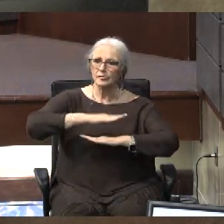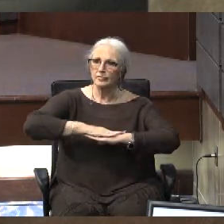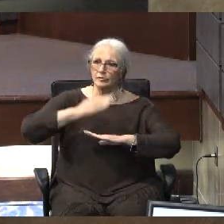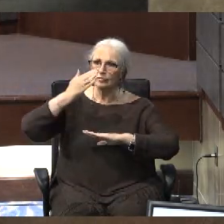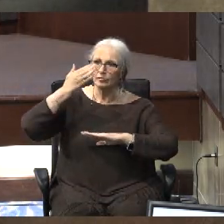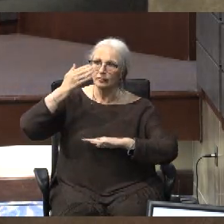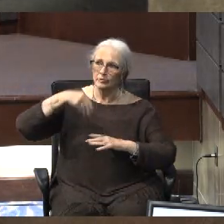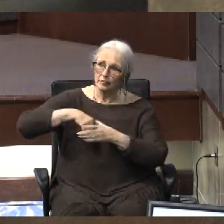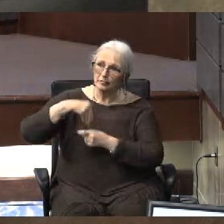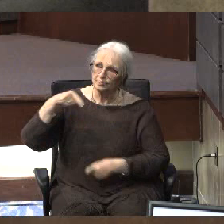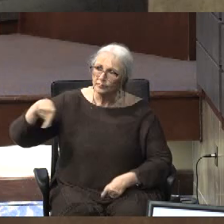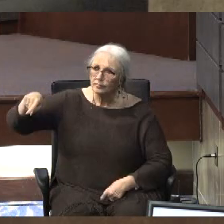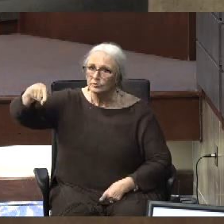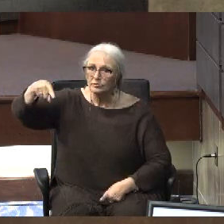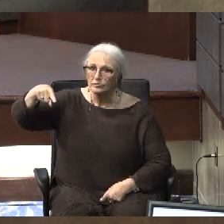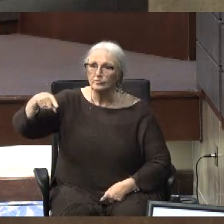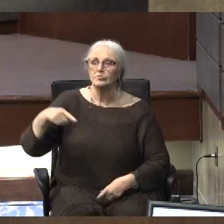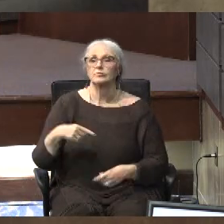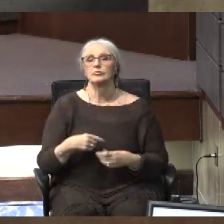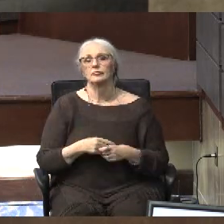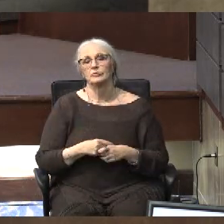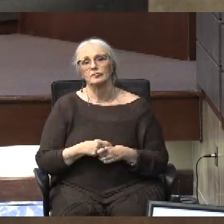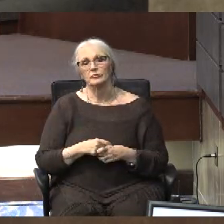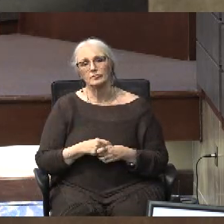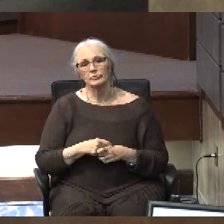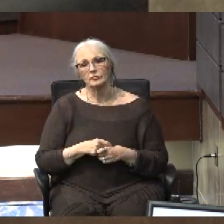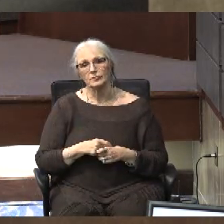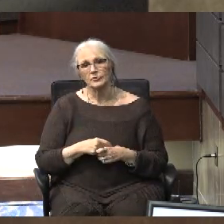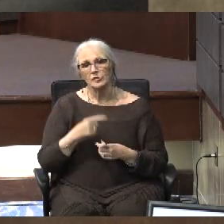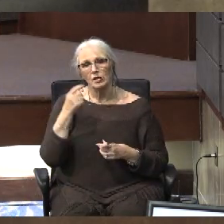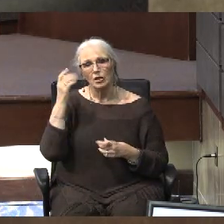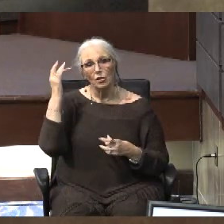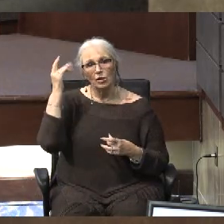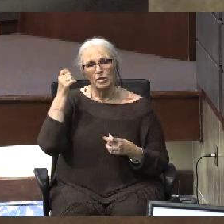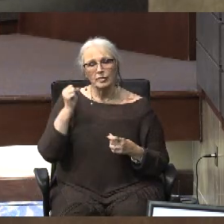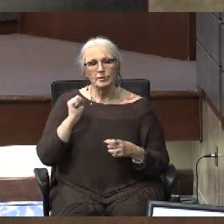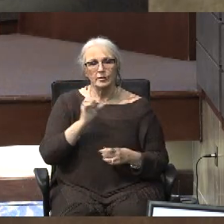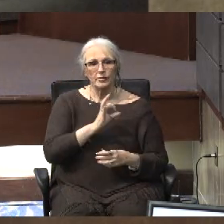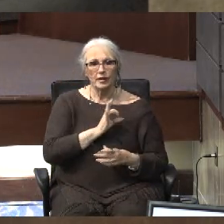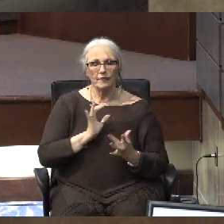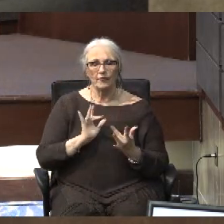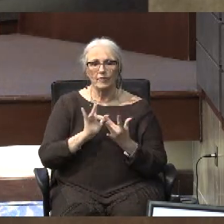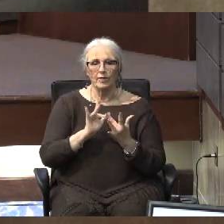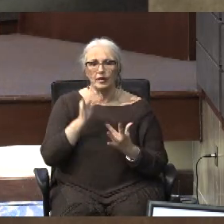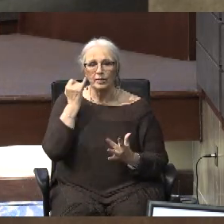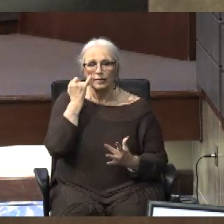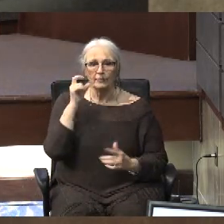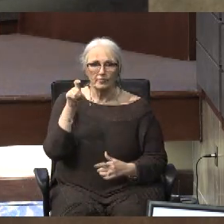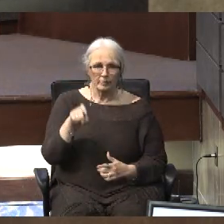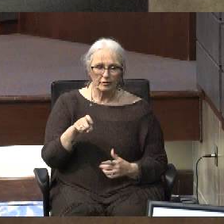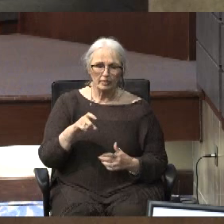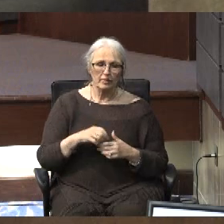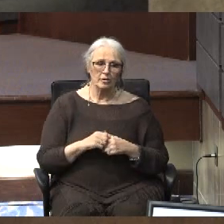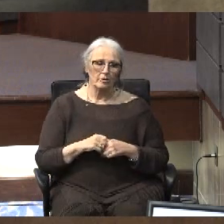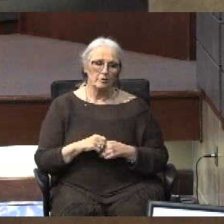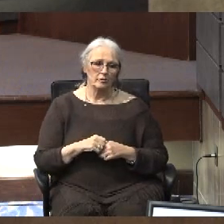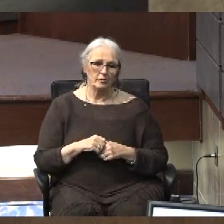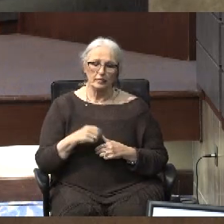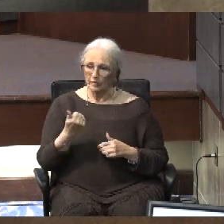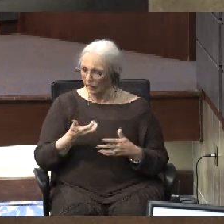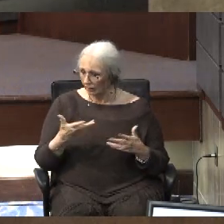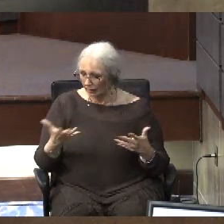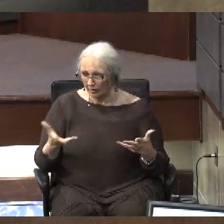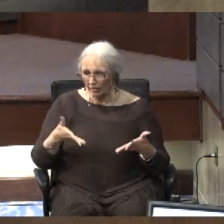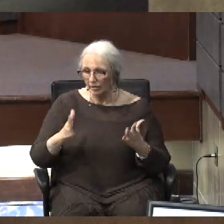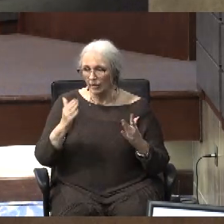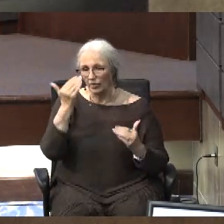of the auditorium to provide registration information so that staff can contact you if necessary. If you have handouts, please let us know at the